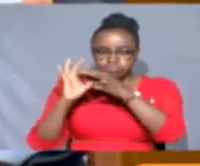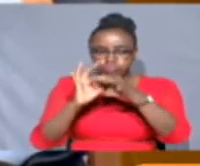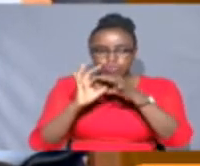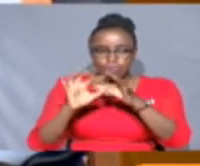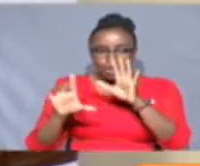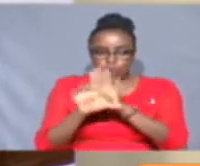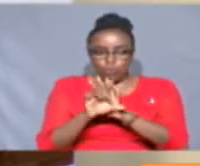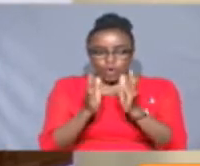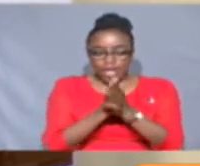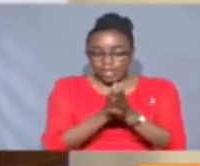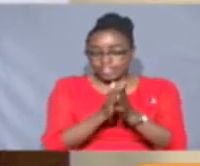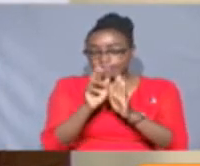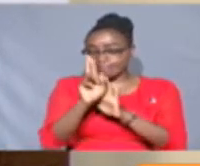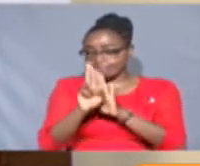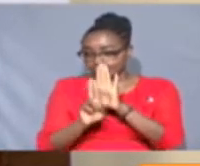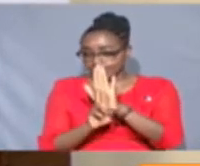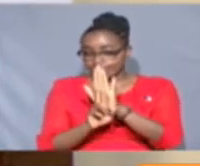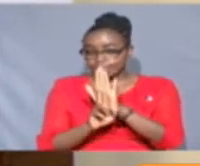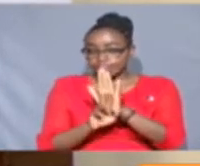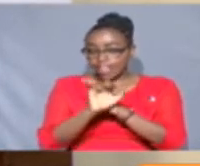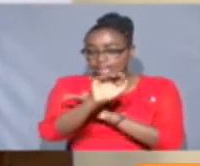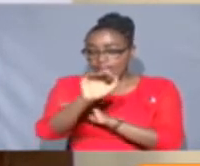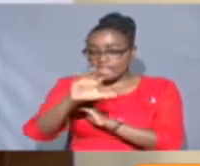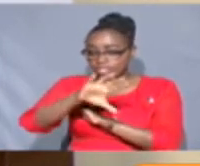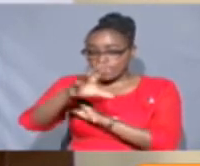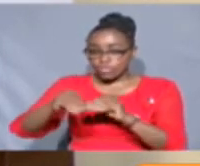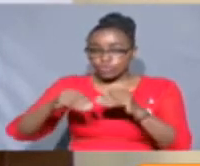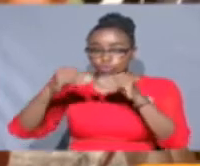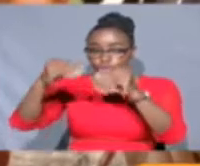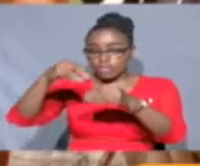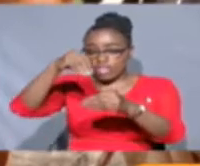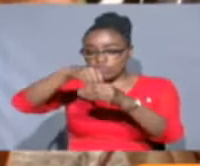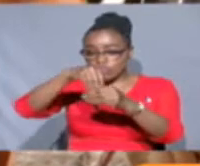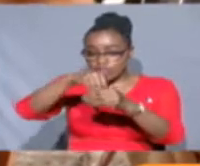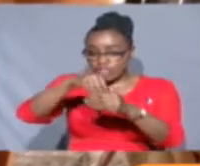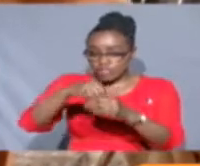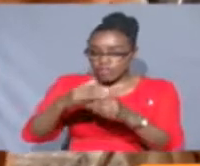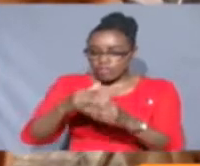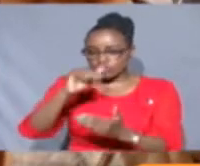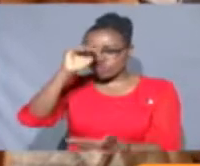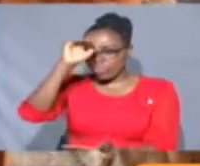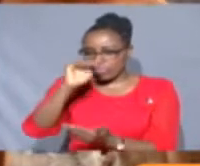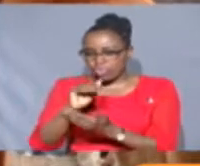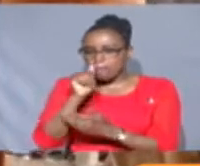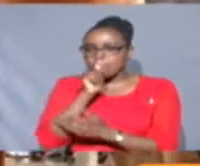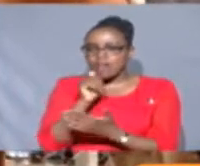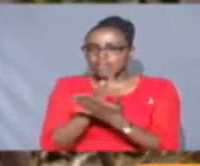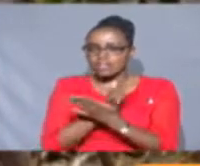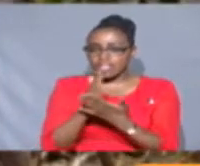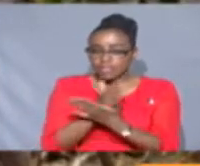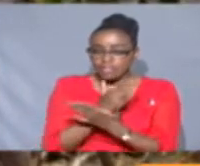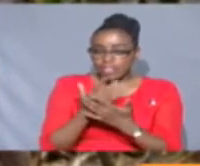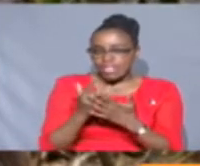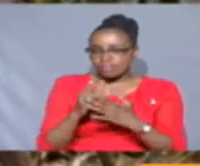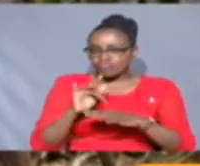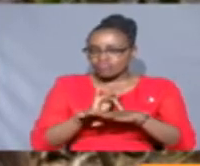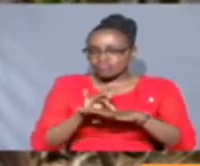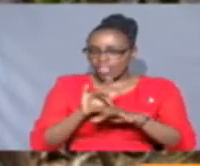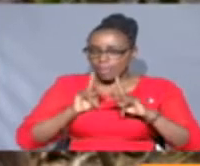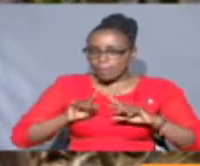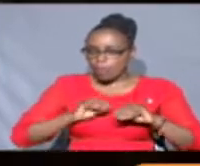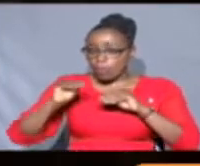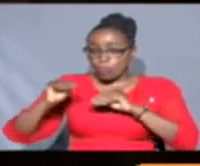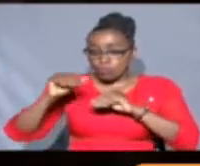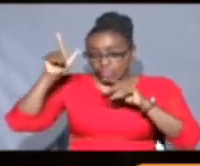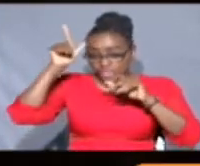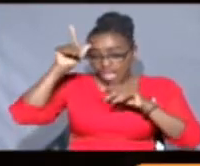and regulations, the report urges counties to provide investment incentives to private sector while sensitizing pastoralist